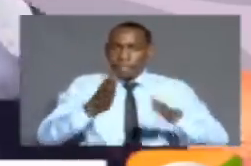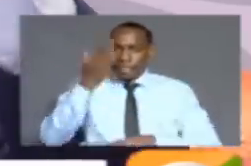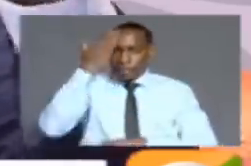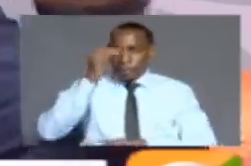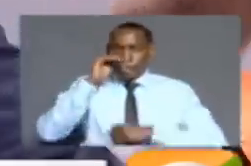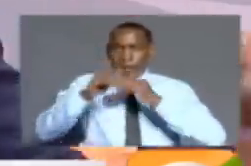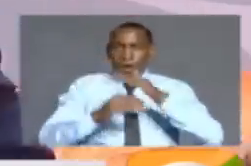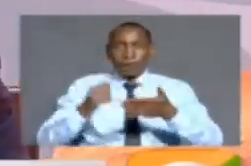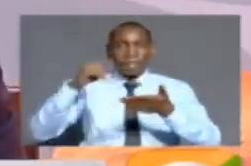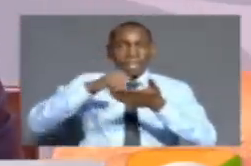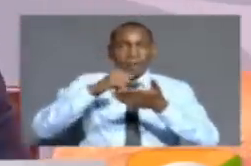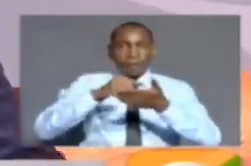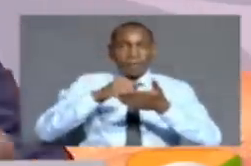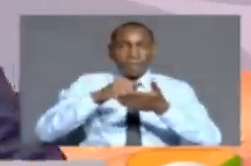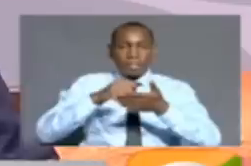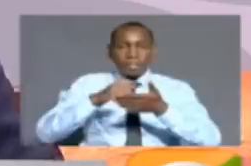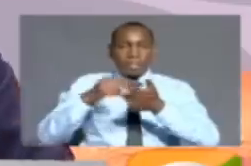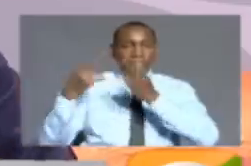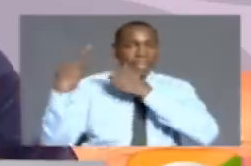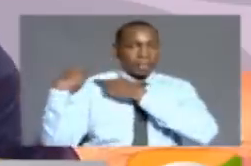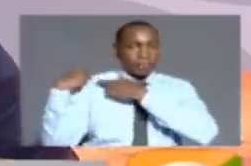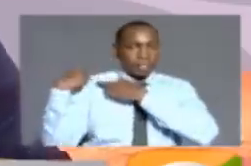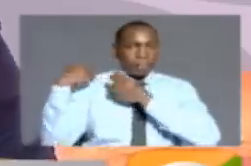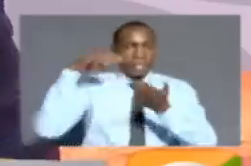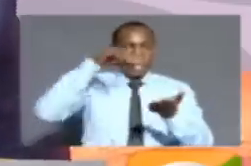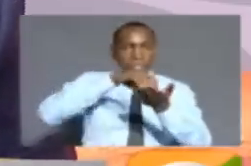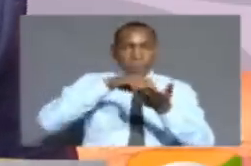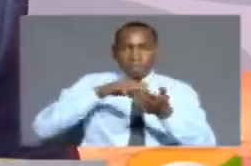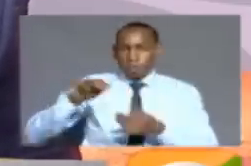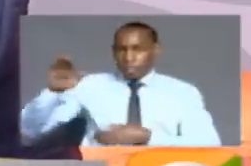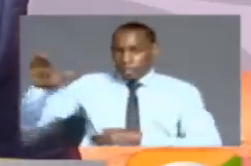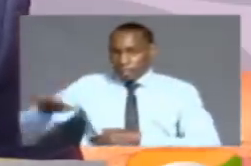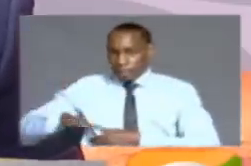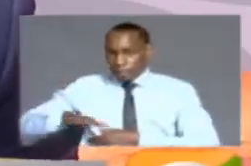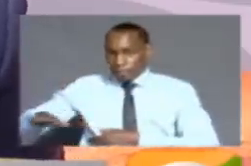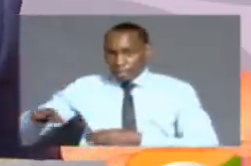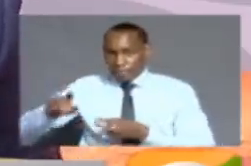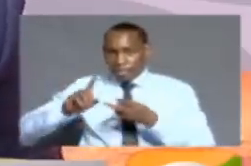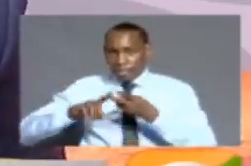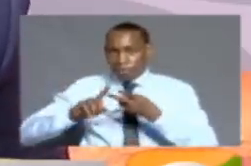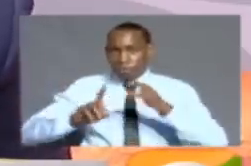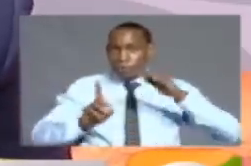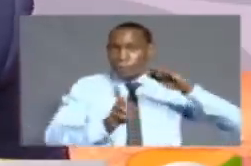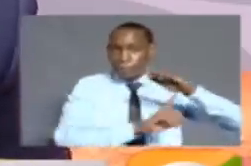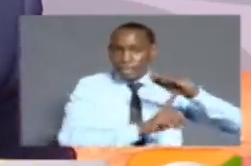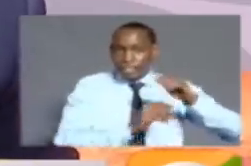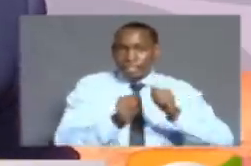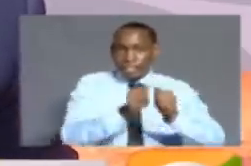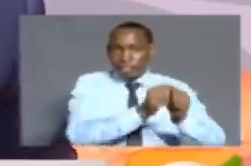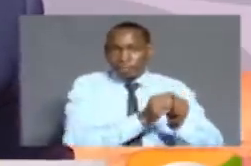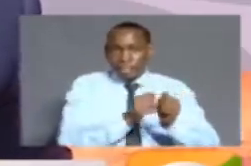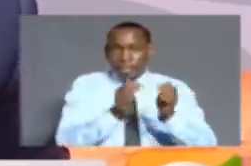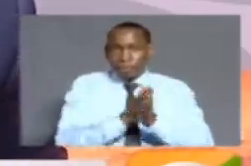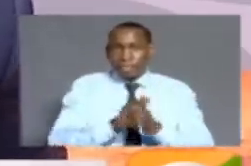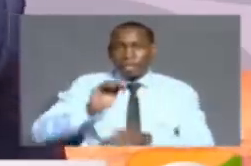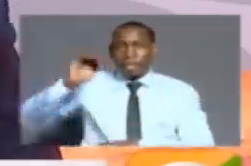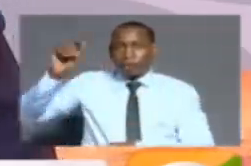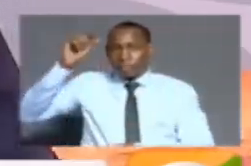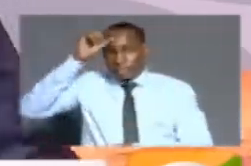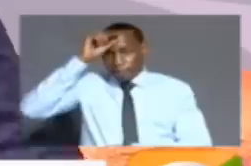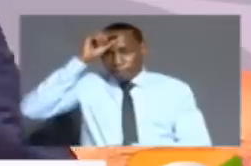part of the accountability cycle. Parliament, the ministries, together with county